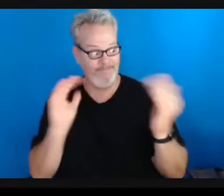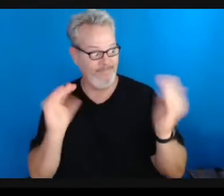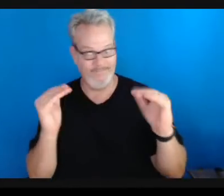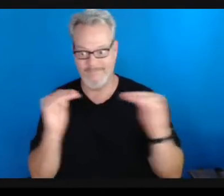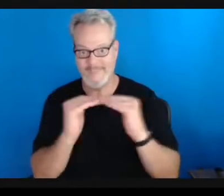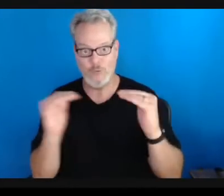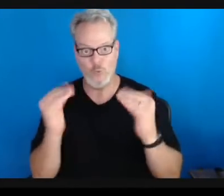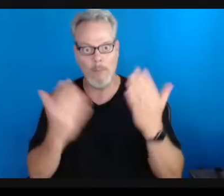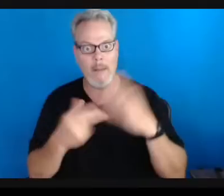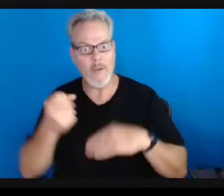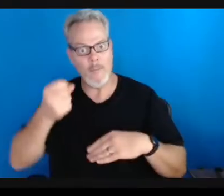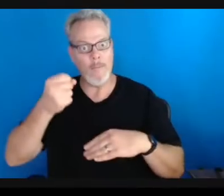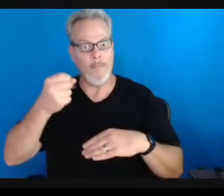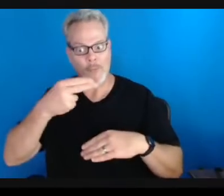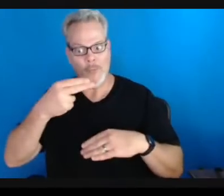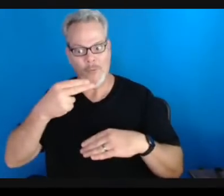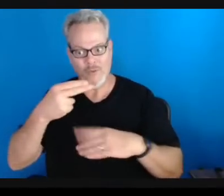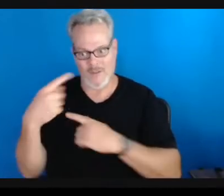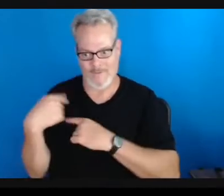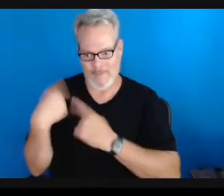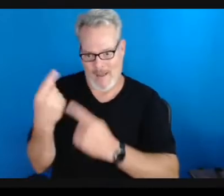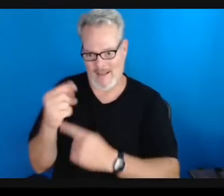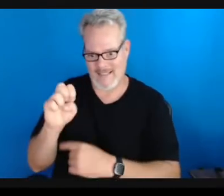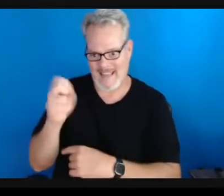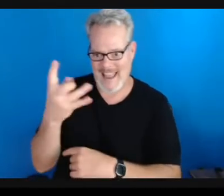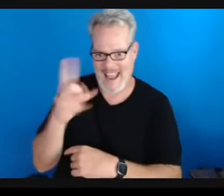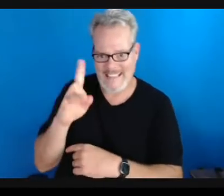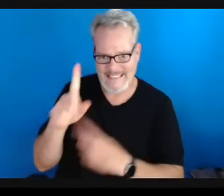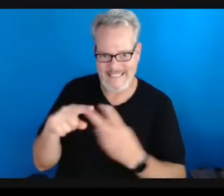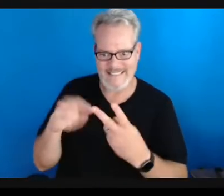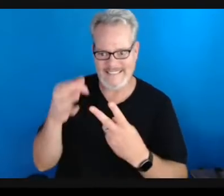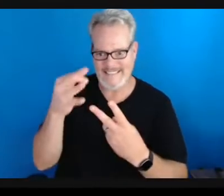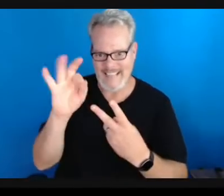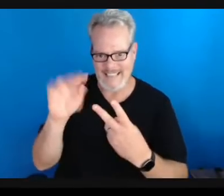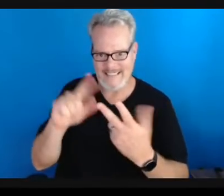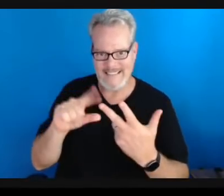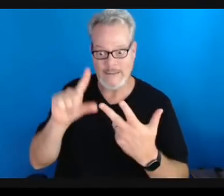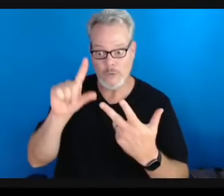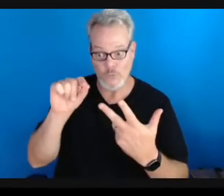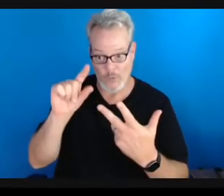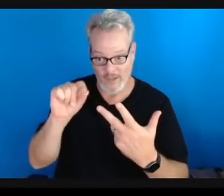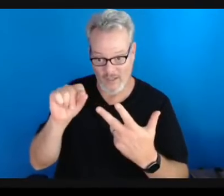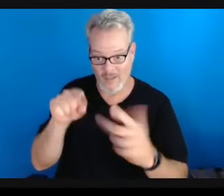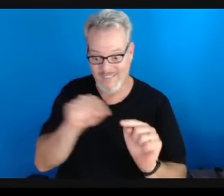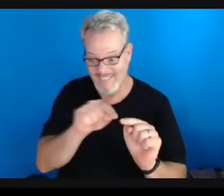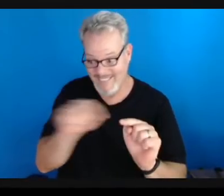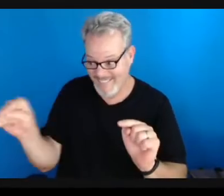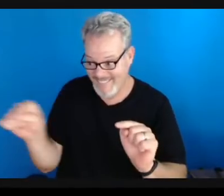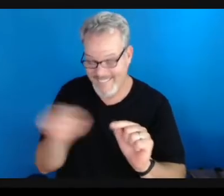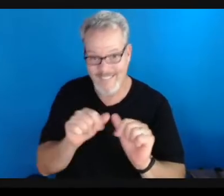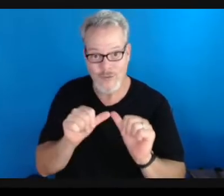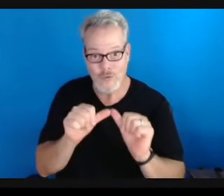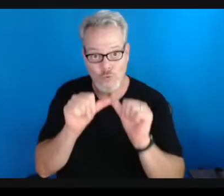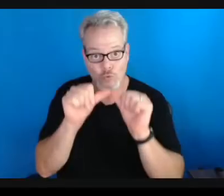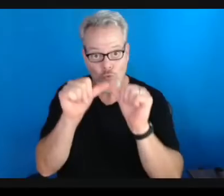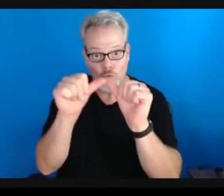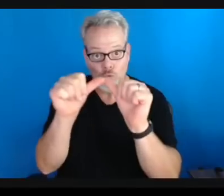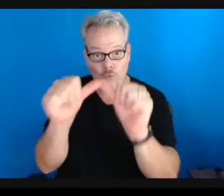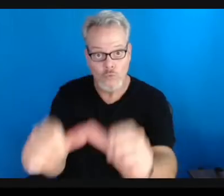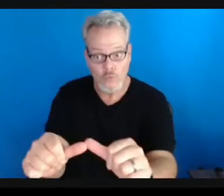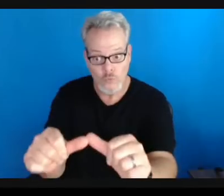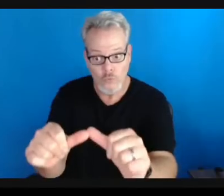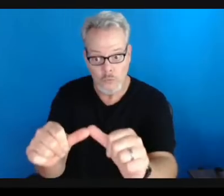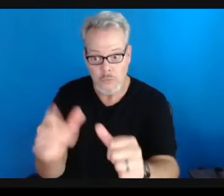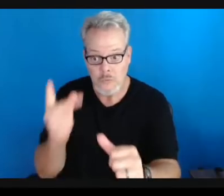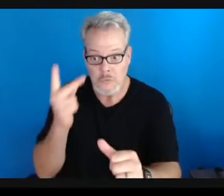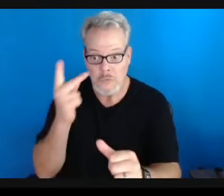last few episodes, episode 18, 19, and 20. So for these, the duration I'm putting on here, the